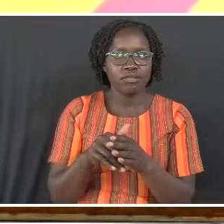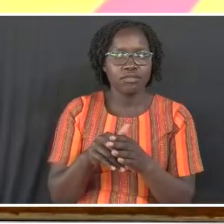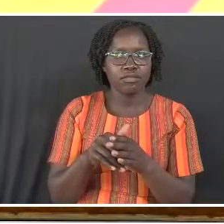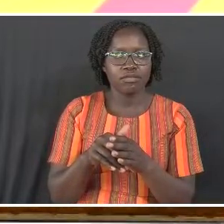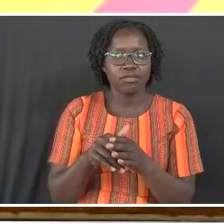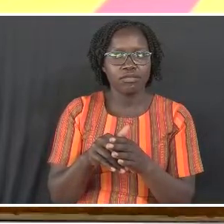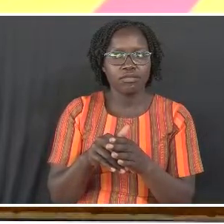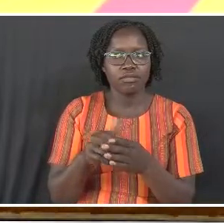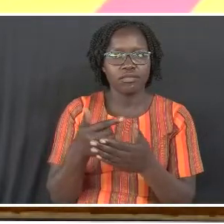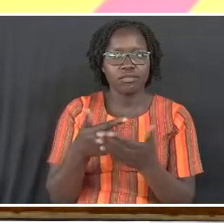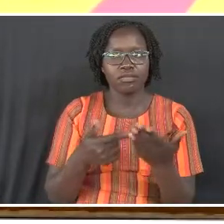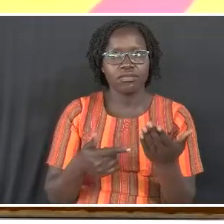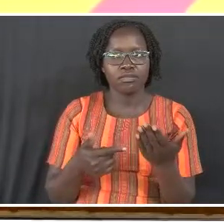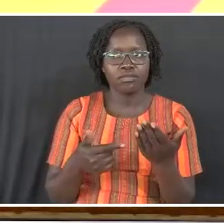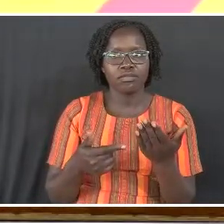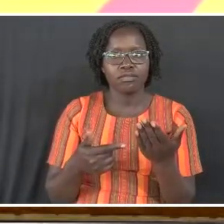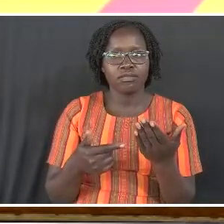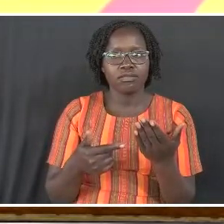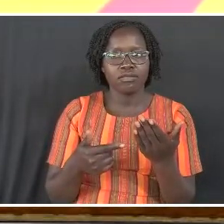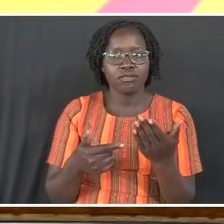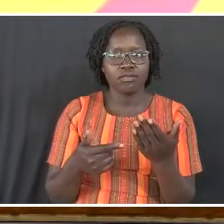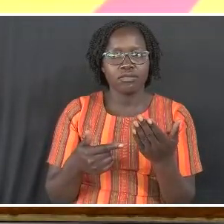within what we call